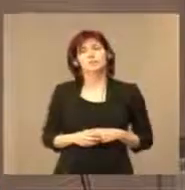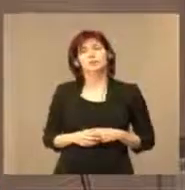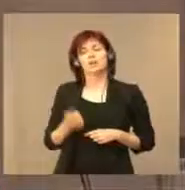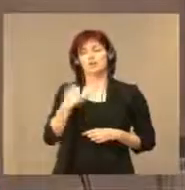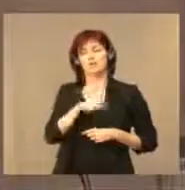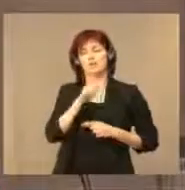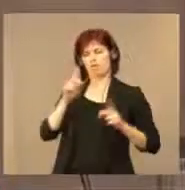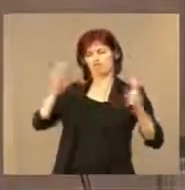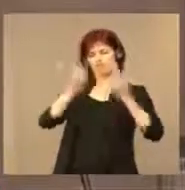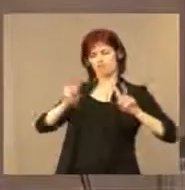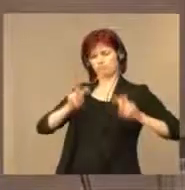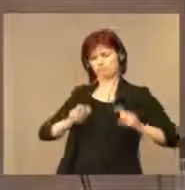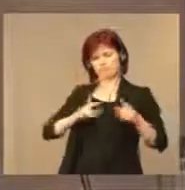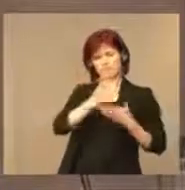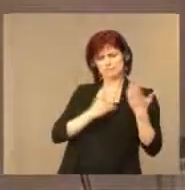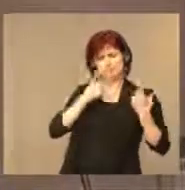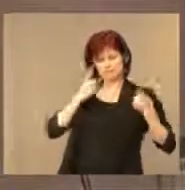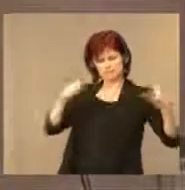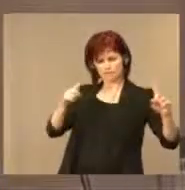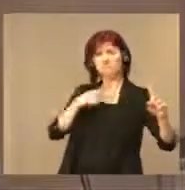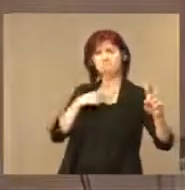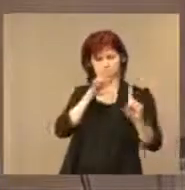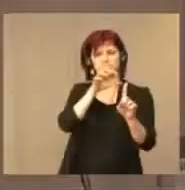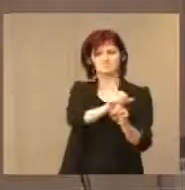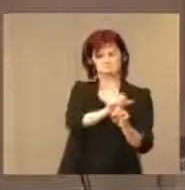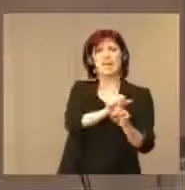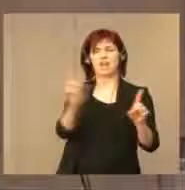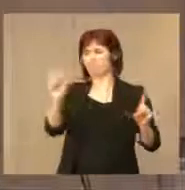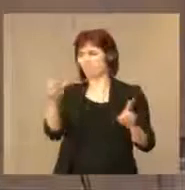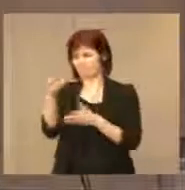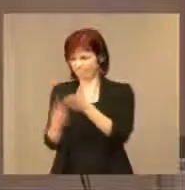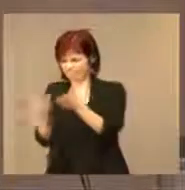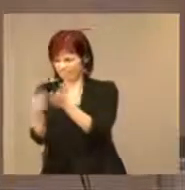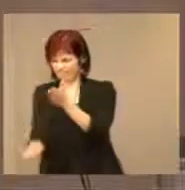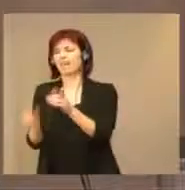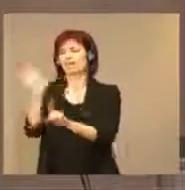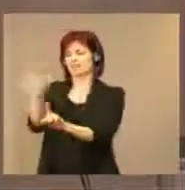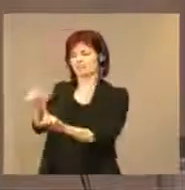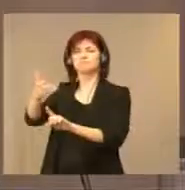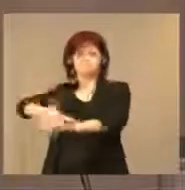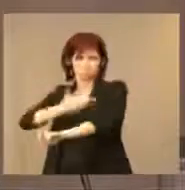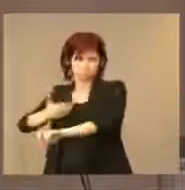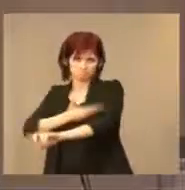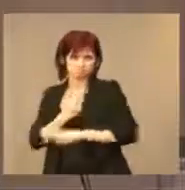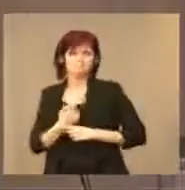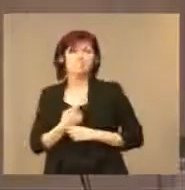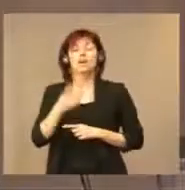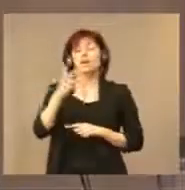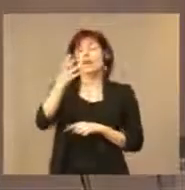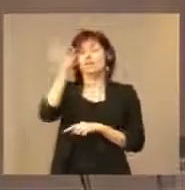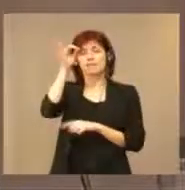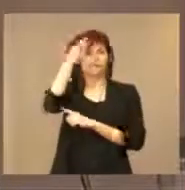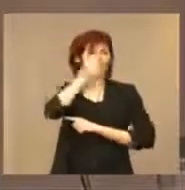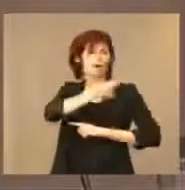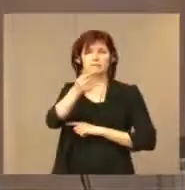working and what concerns exist. Accessibility will require the federal government to look at their own programs and determine how